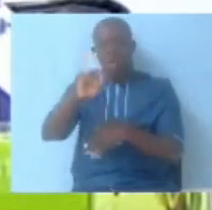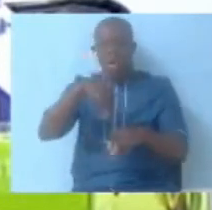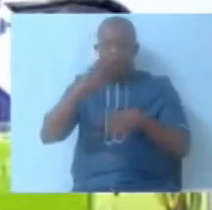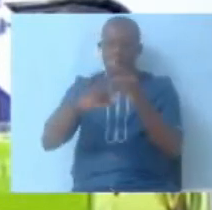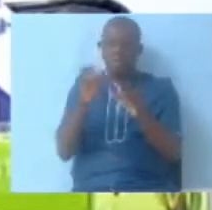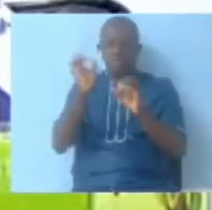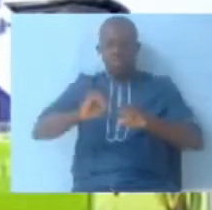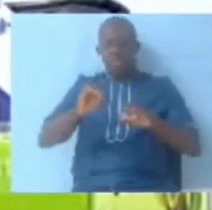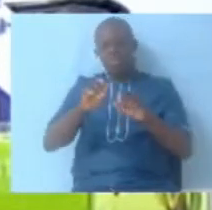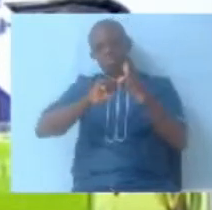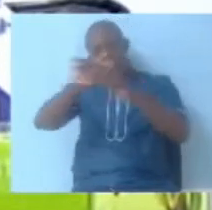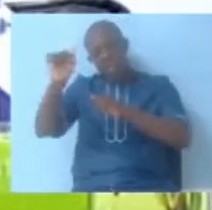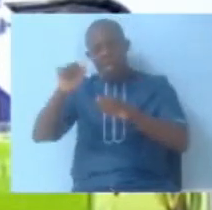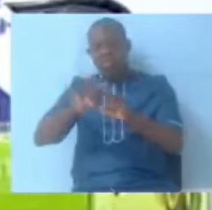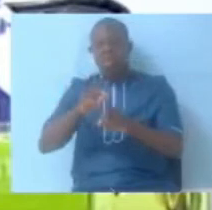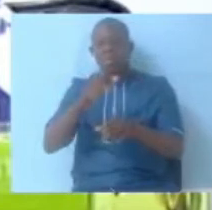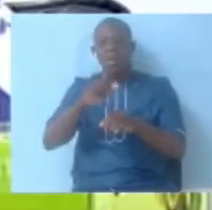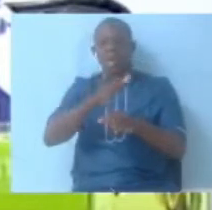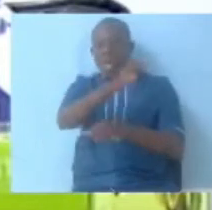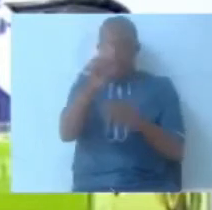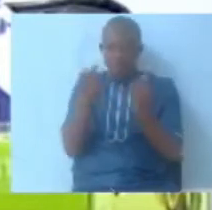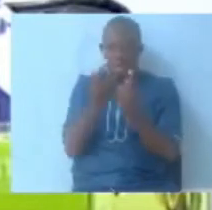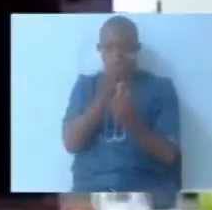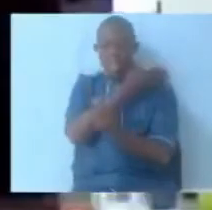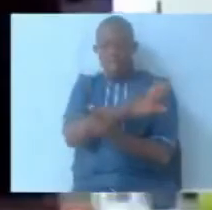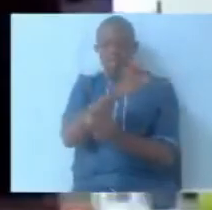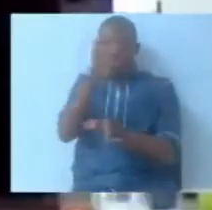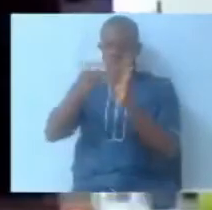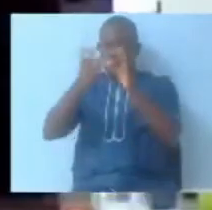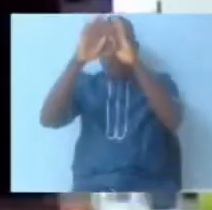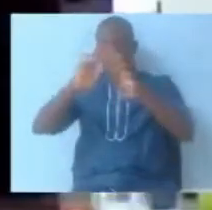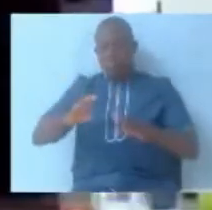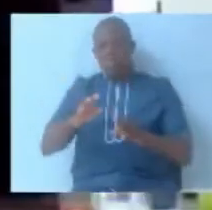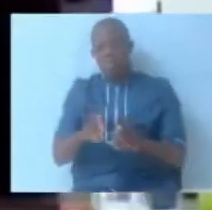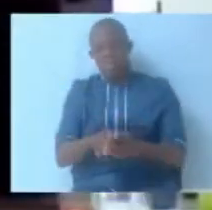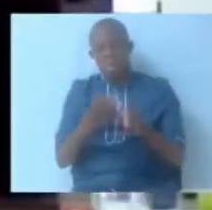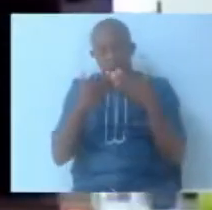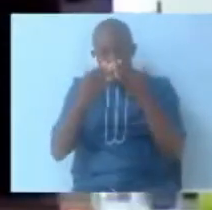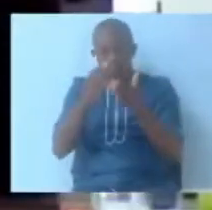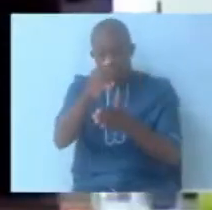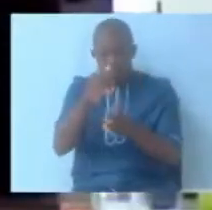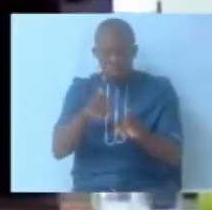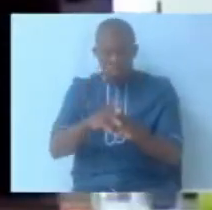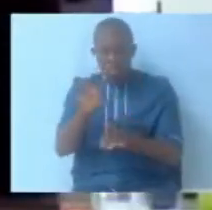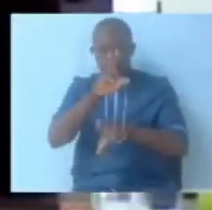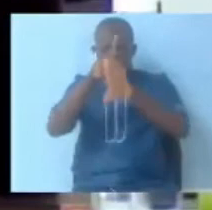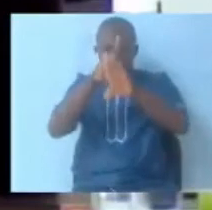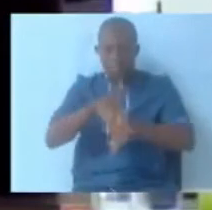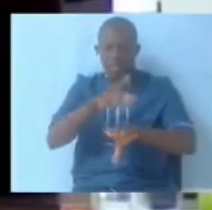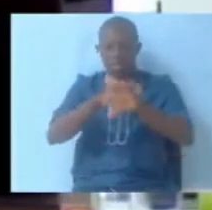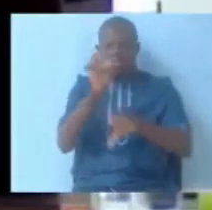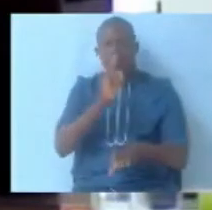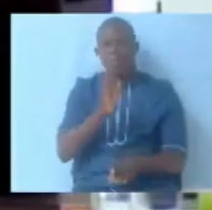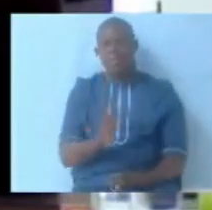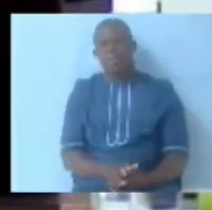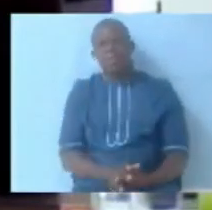wole fisiata nun nga konyin mume o bayi. Did they tell you on what basis you should have cited him for contempt? Well, yeah, for an itebe sujila dundali la jumal le kang